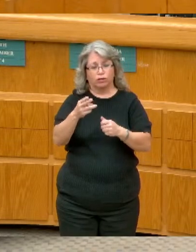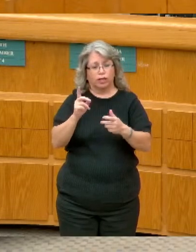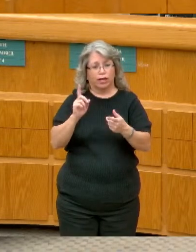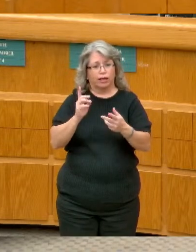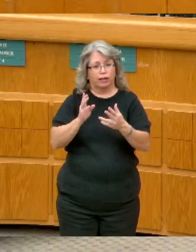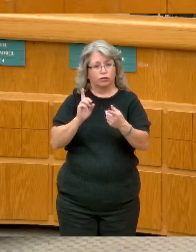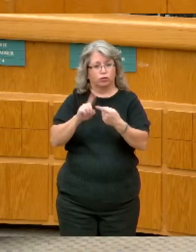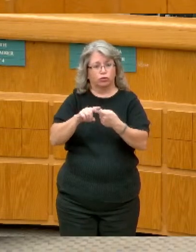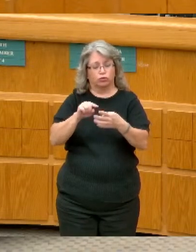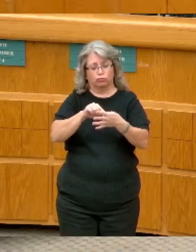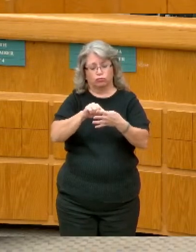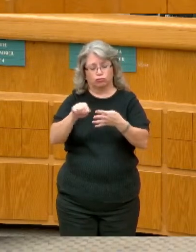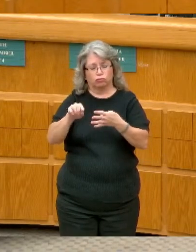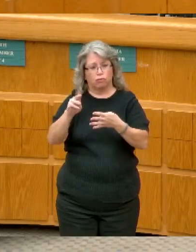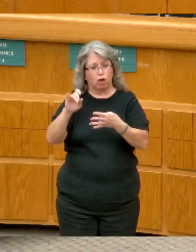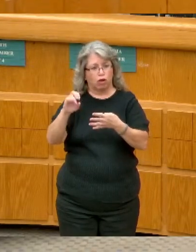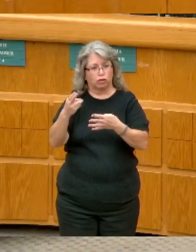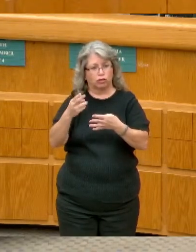6 p.m.